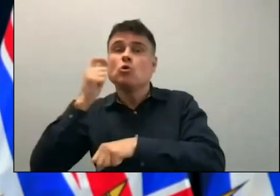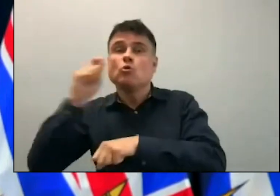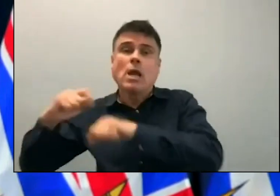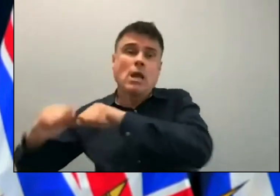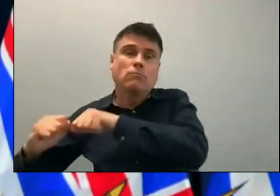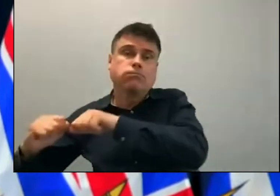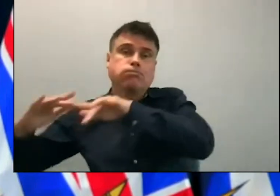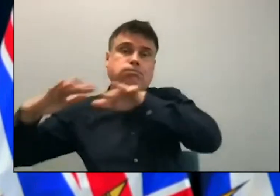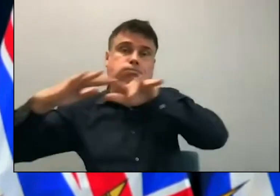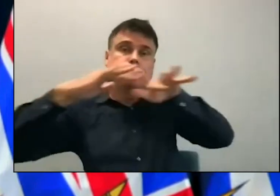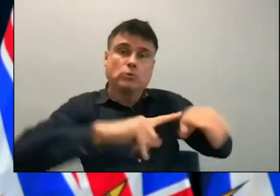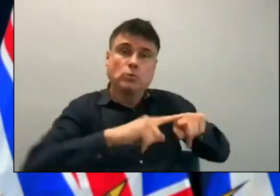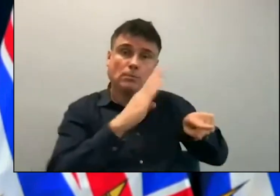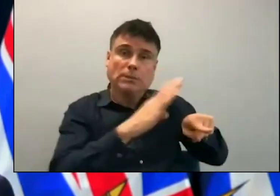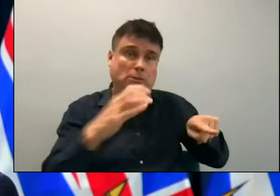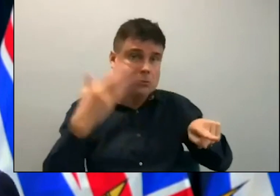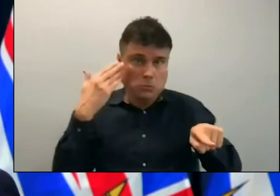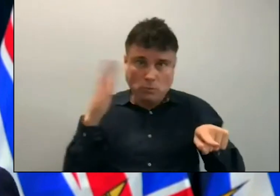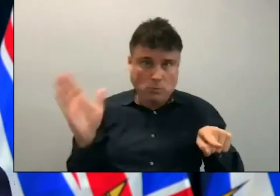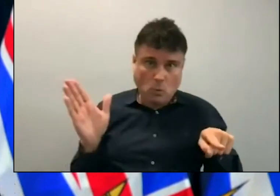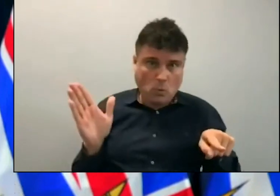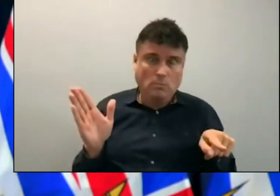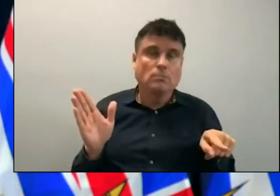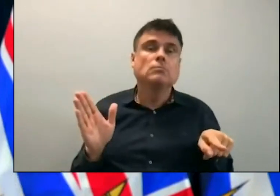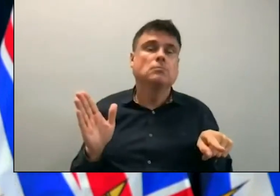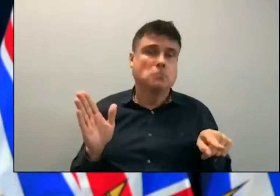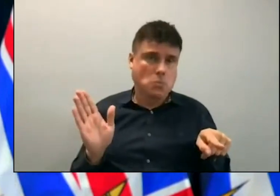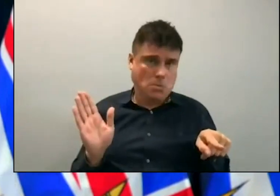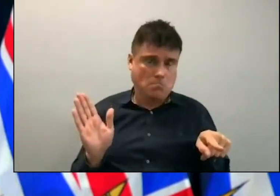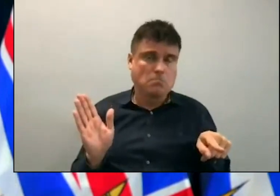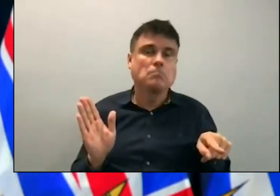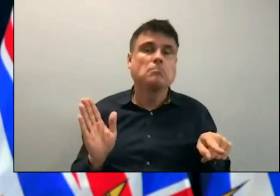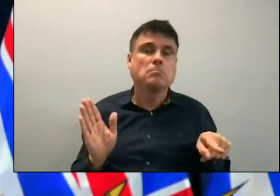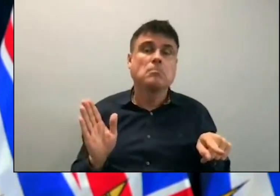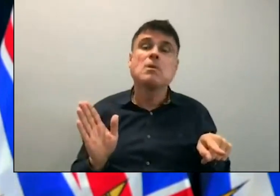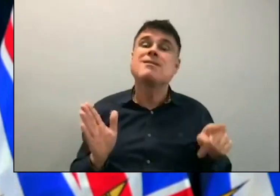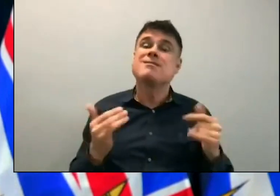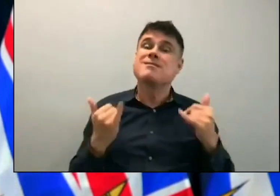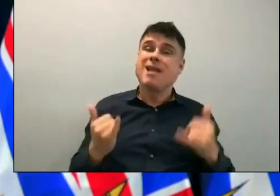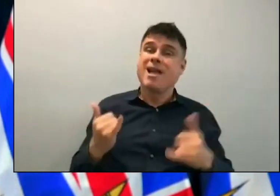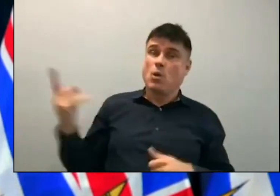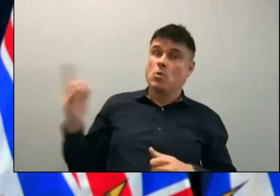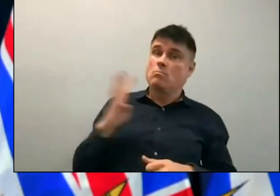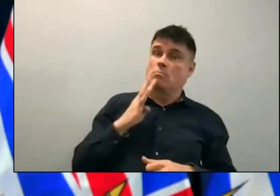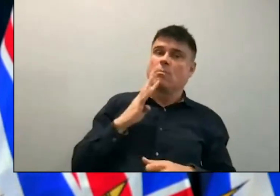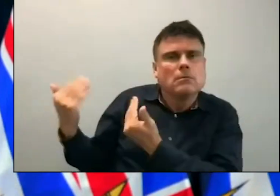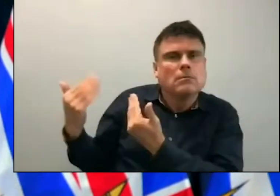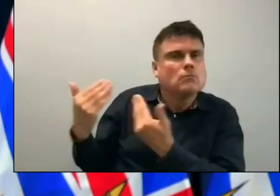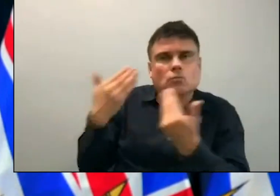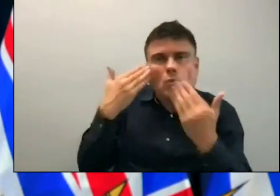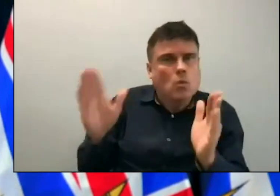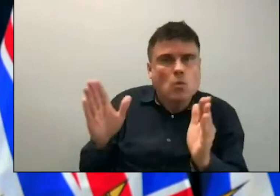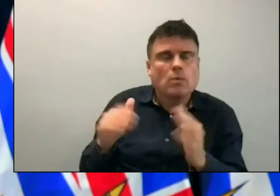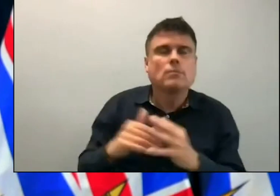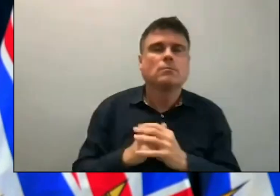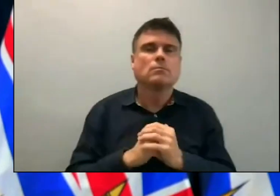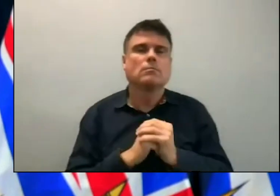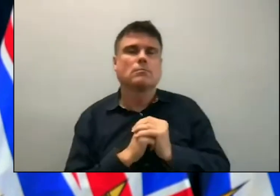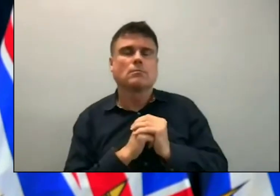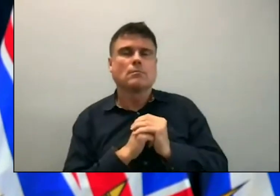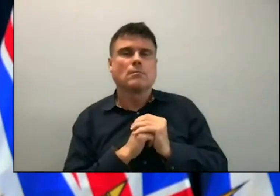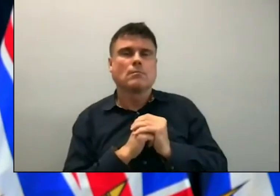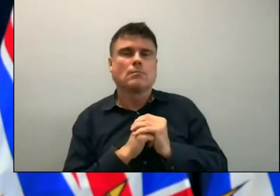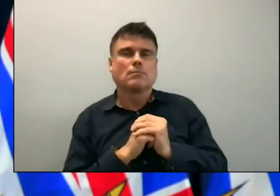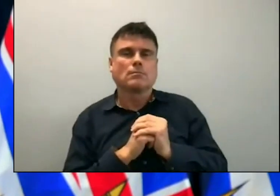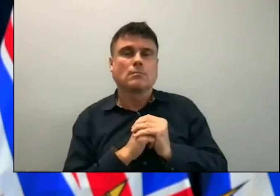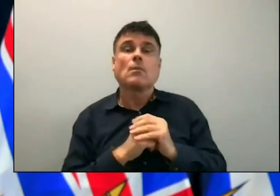taking, or, right now it's very high level. You're going to take the federal government sort of. Only to be